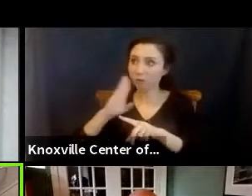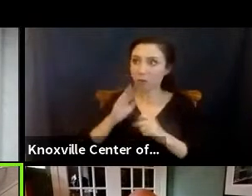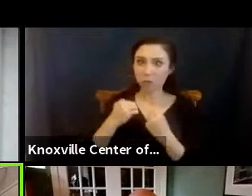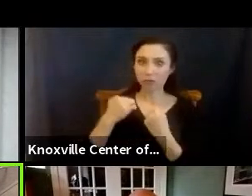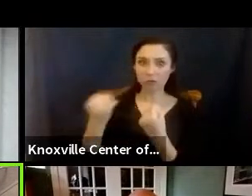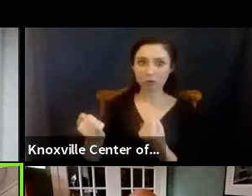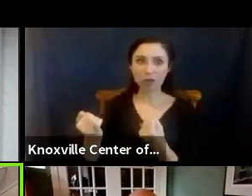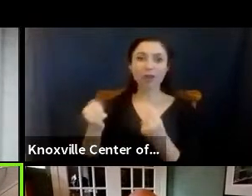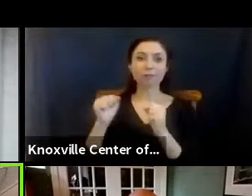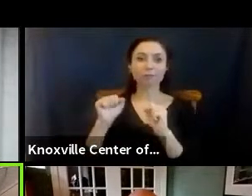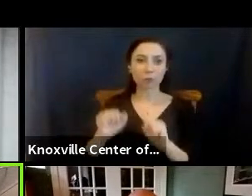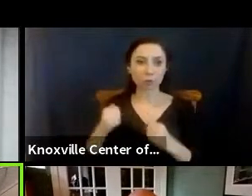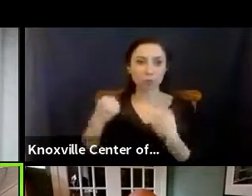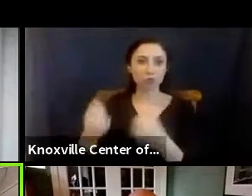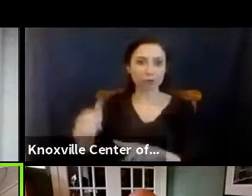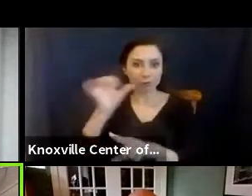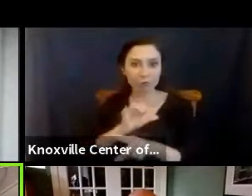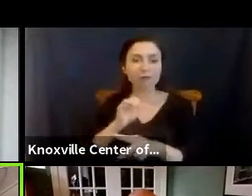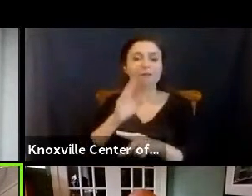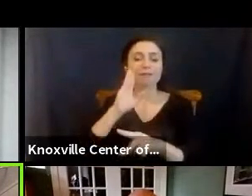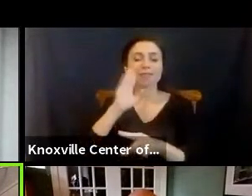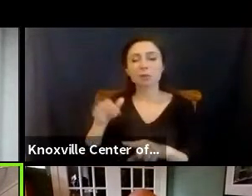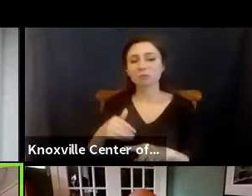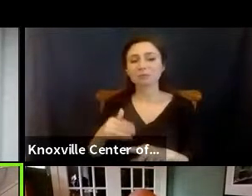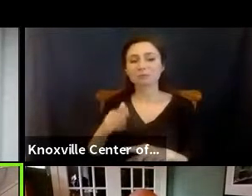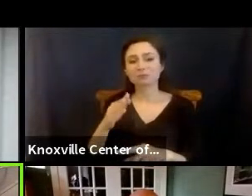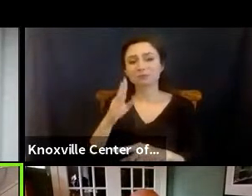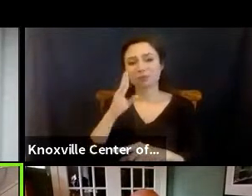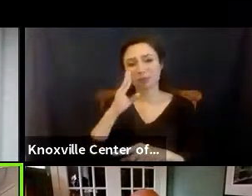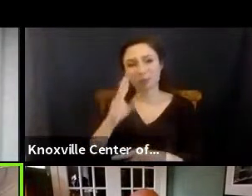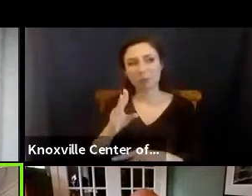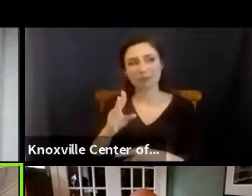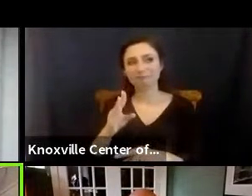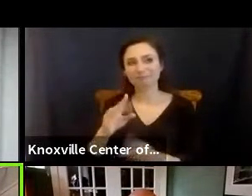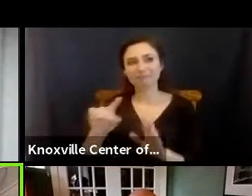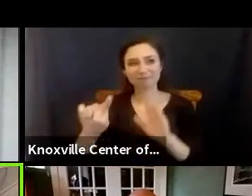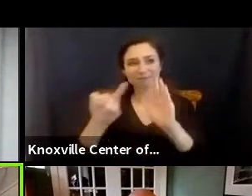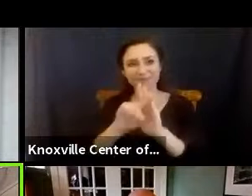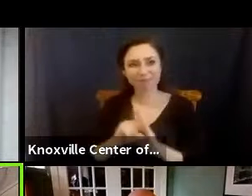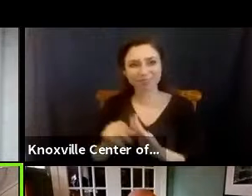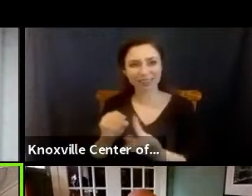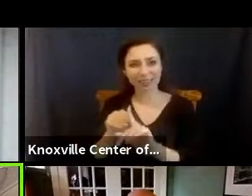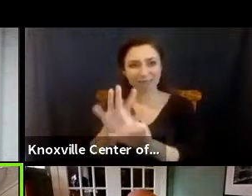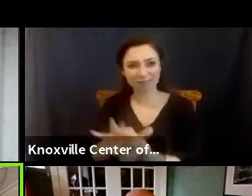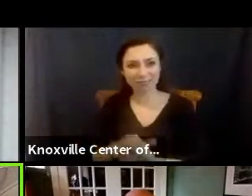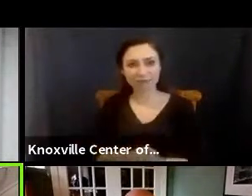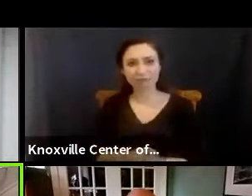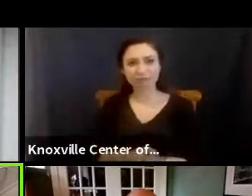immediate public health negative value.